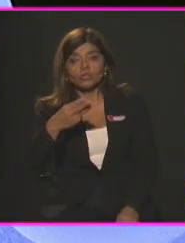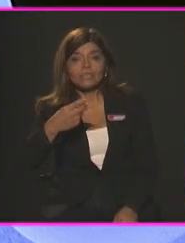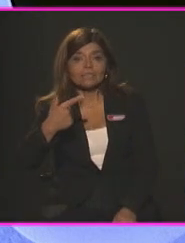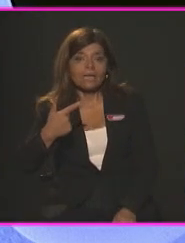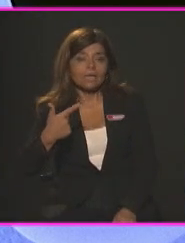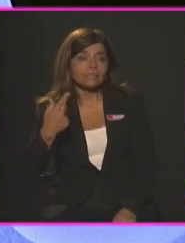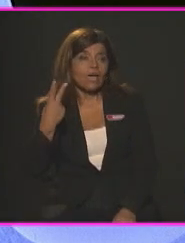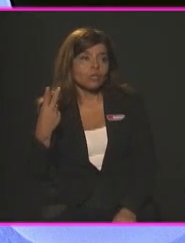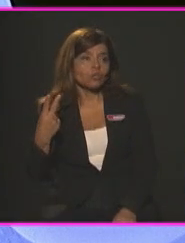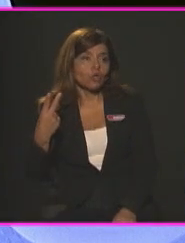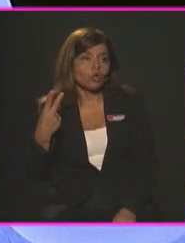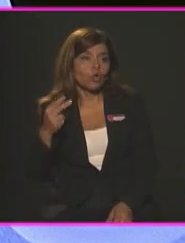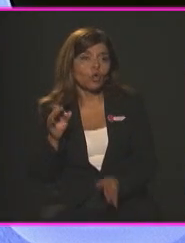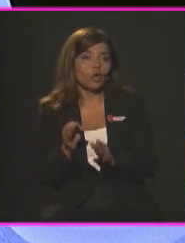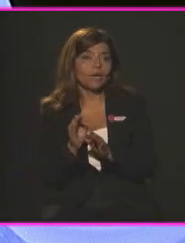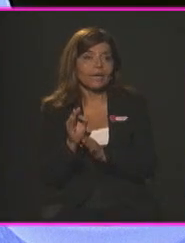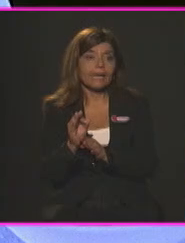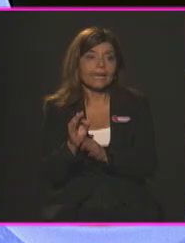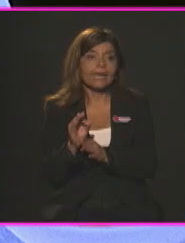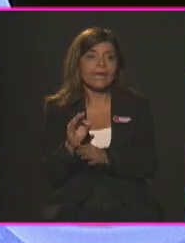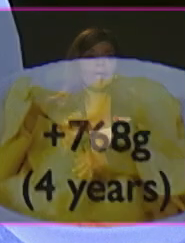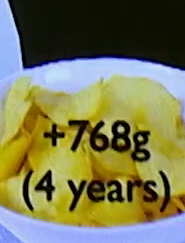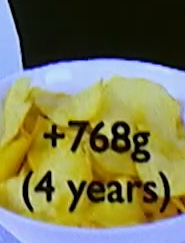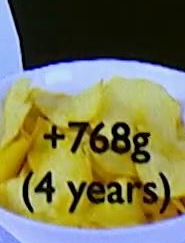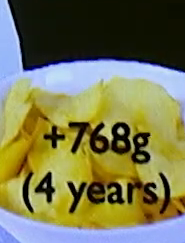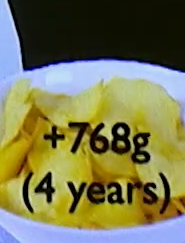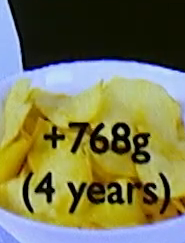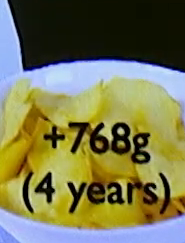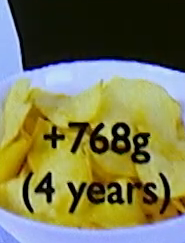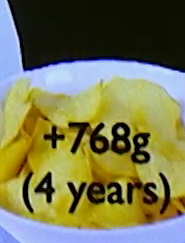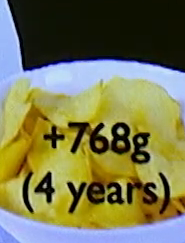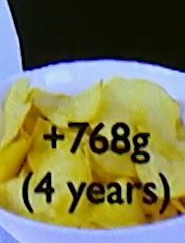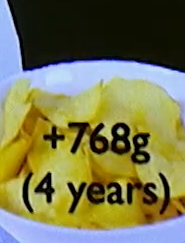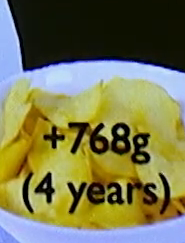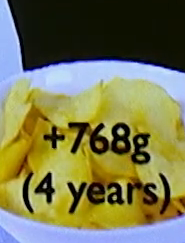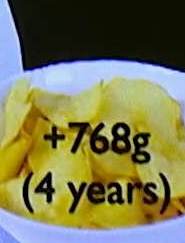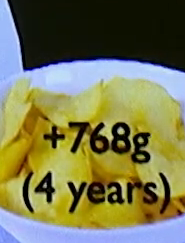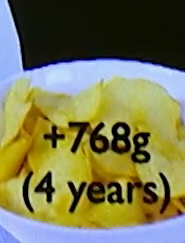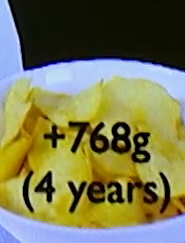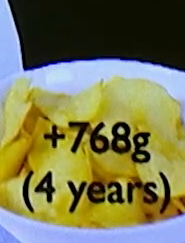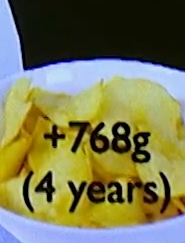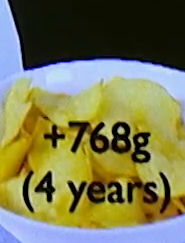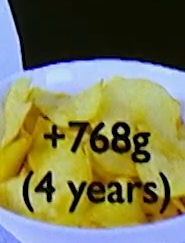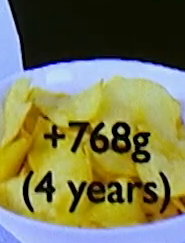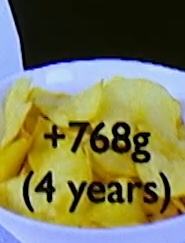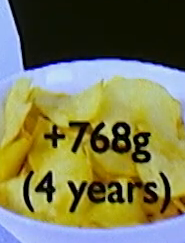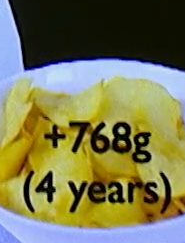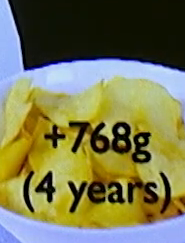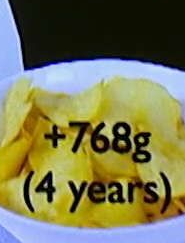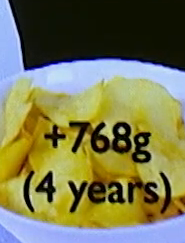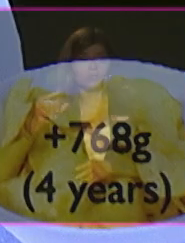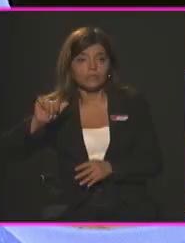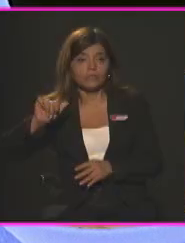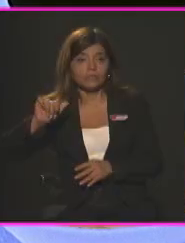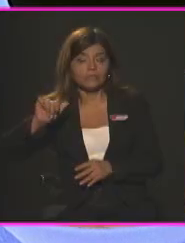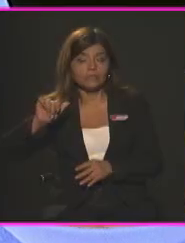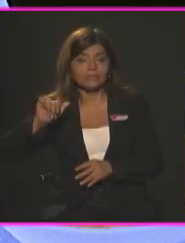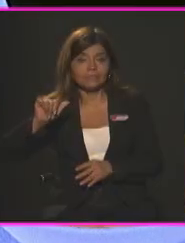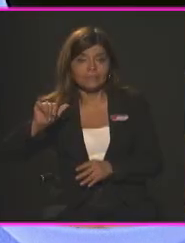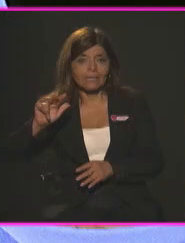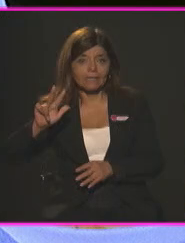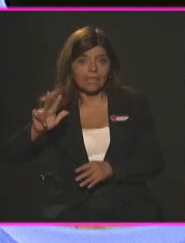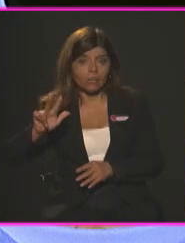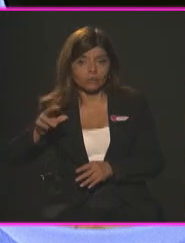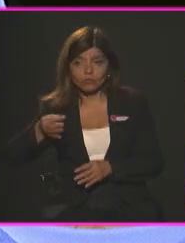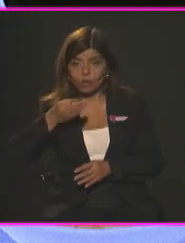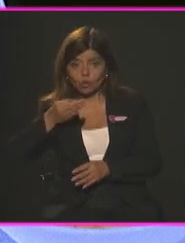weight of 768 grams. So think what this means. If you give up the worst food every day and